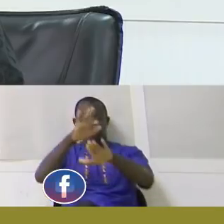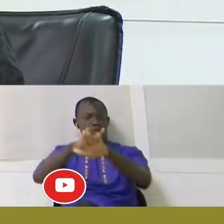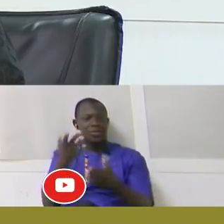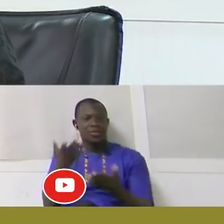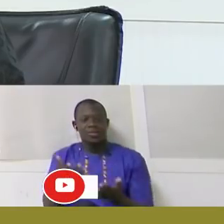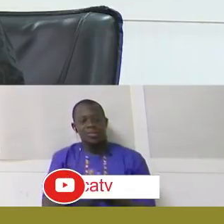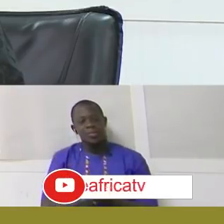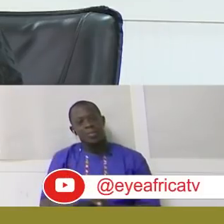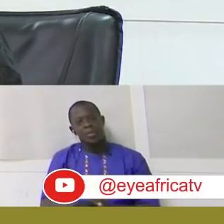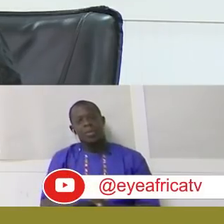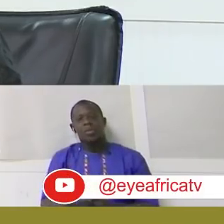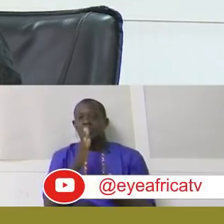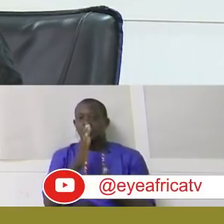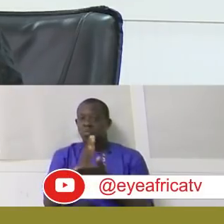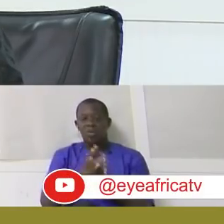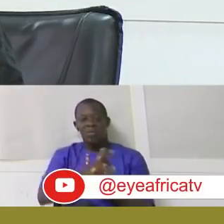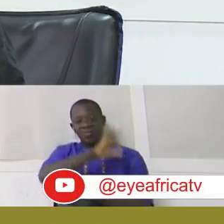body.